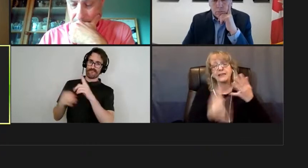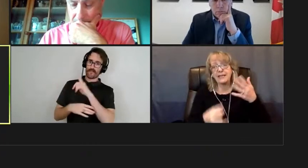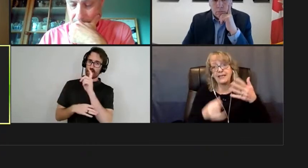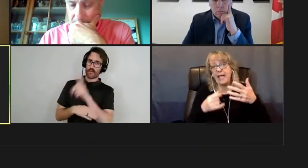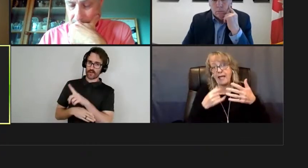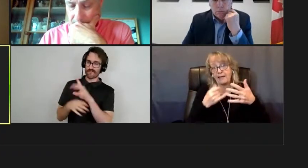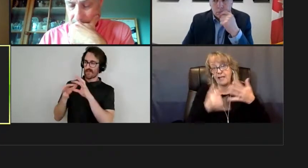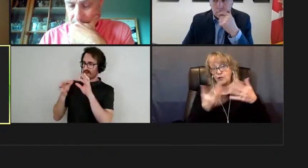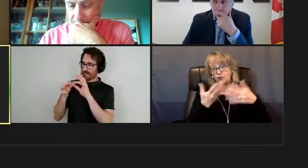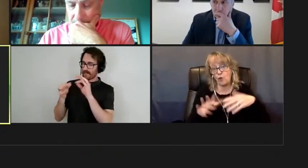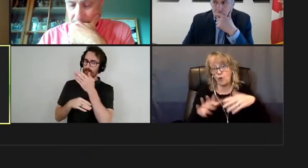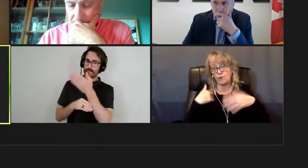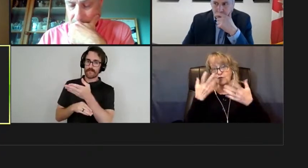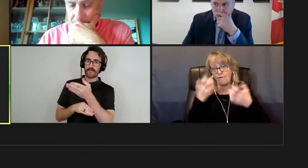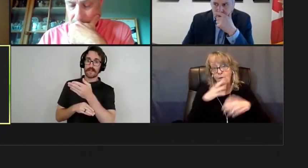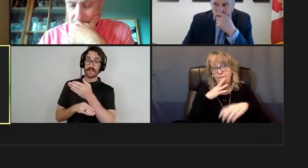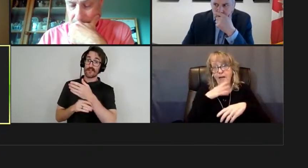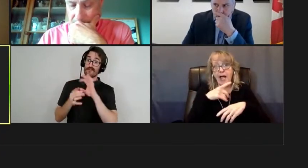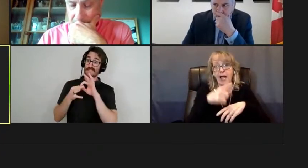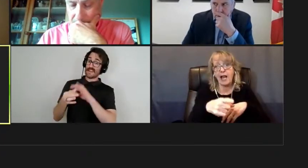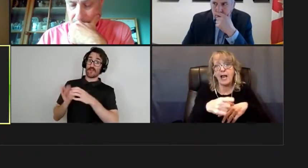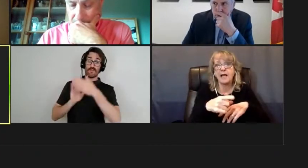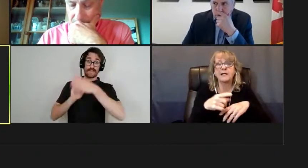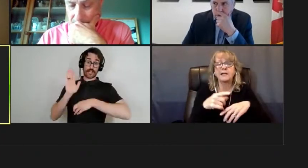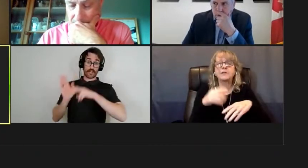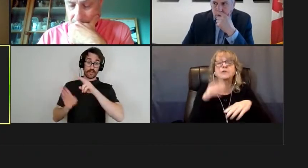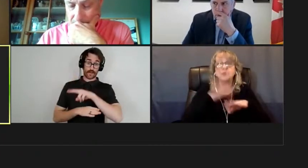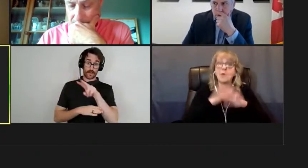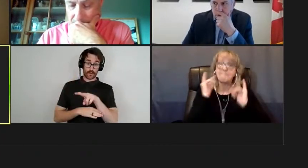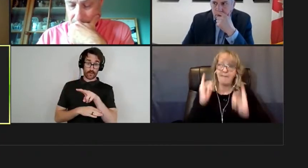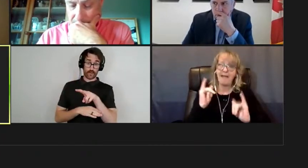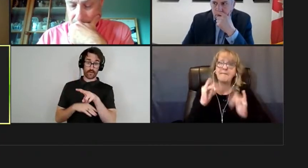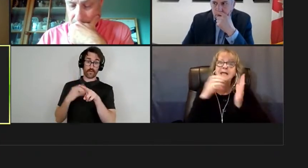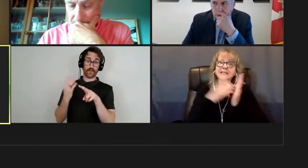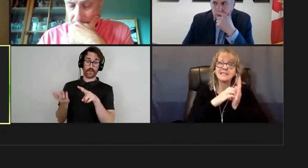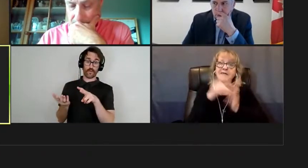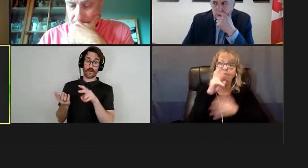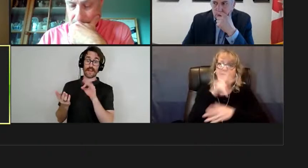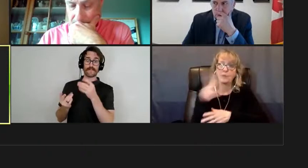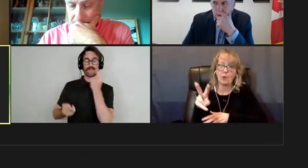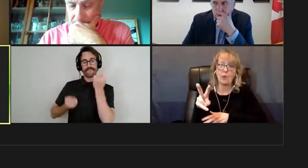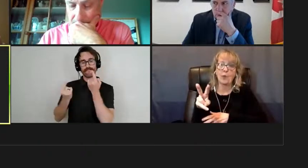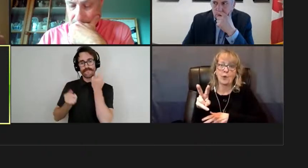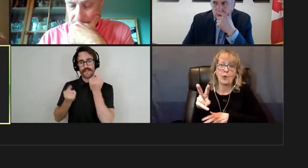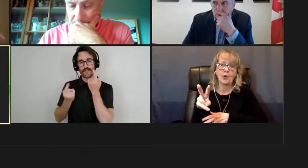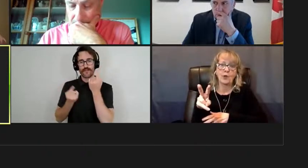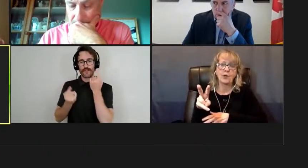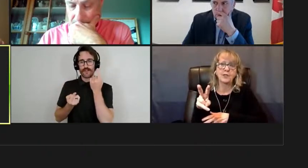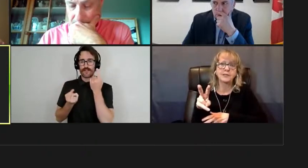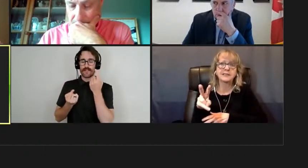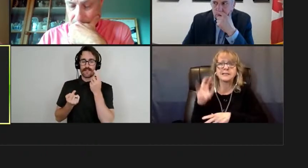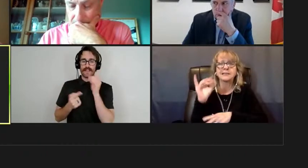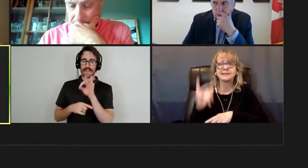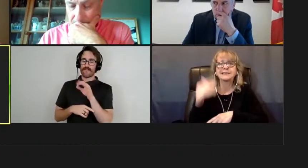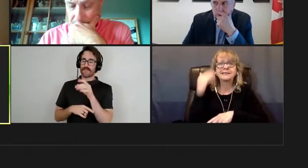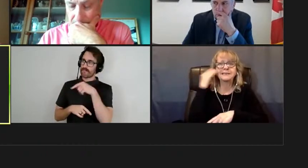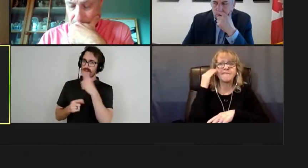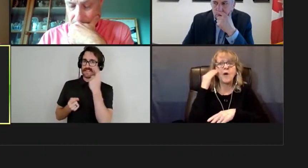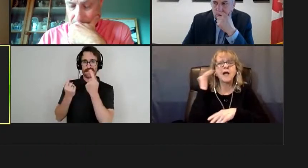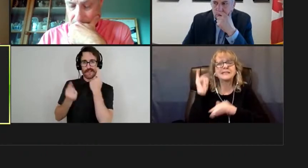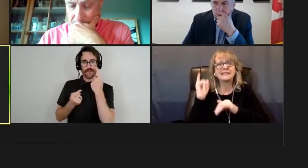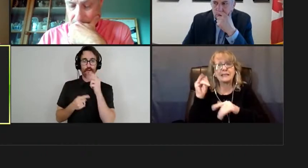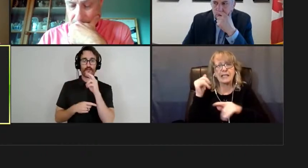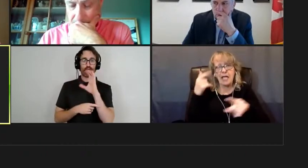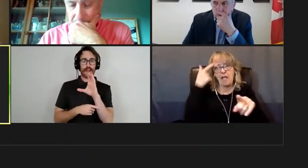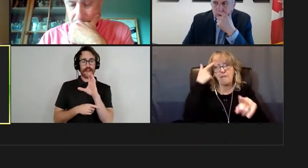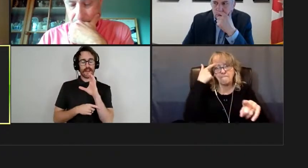consideration around the Section 22 is whether consideration is being given for recreational